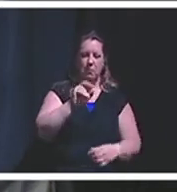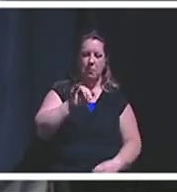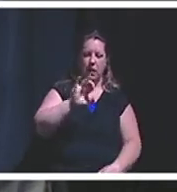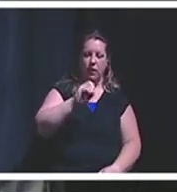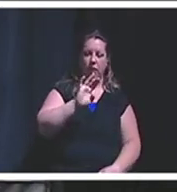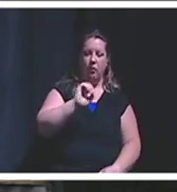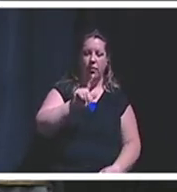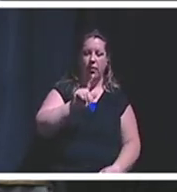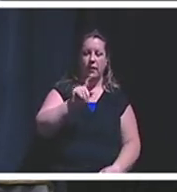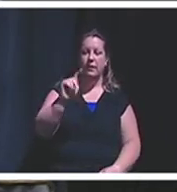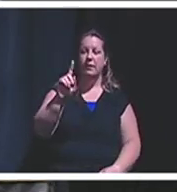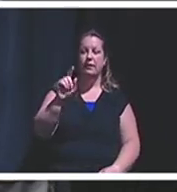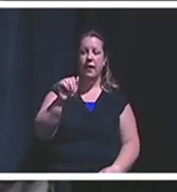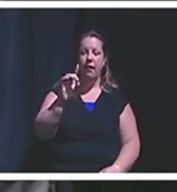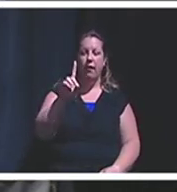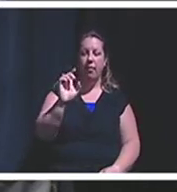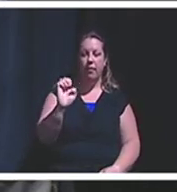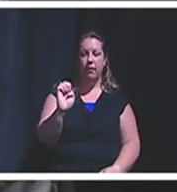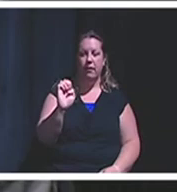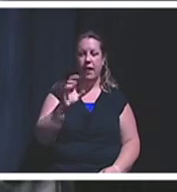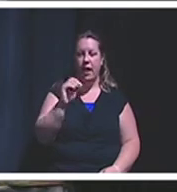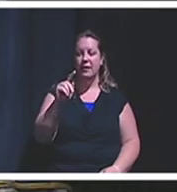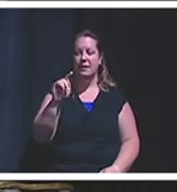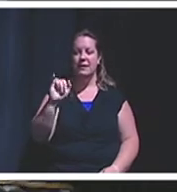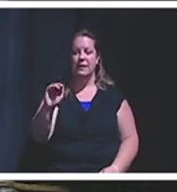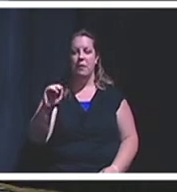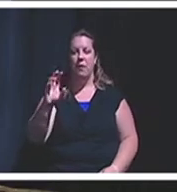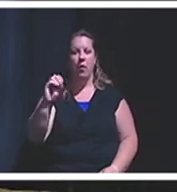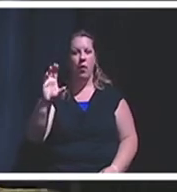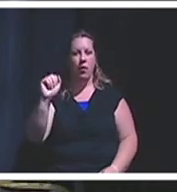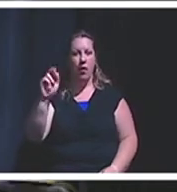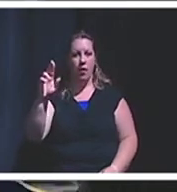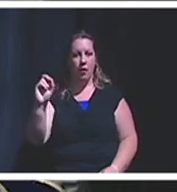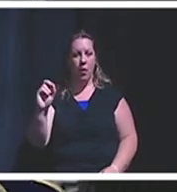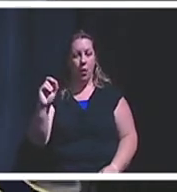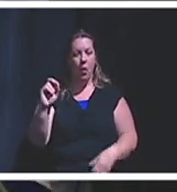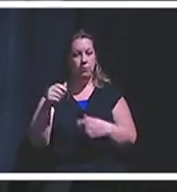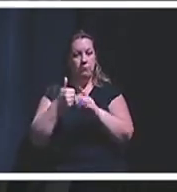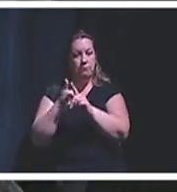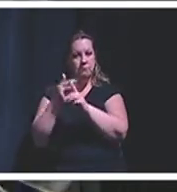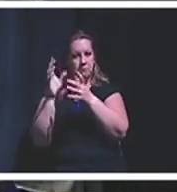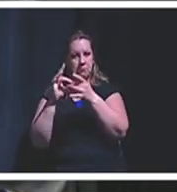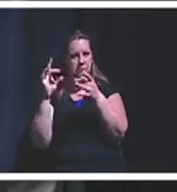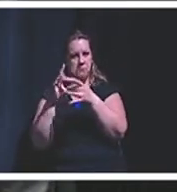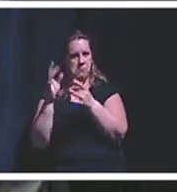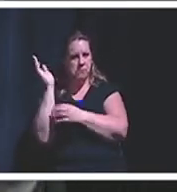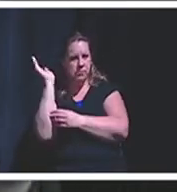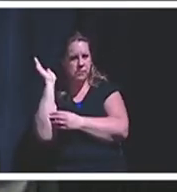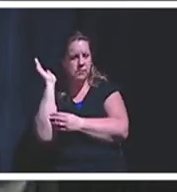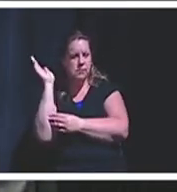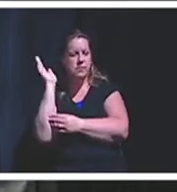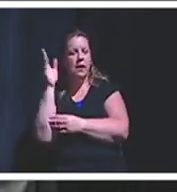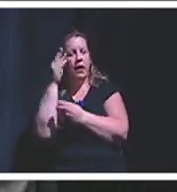and Tim Arcaro speak at an information session, she knew